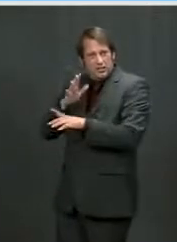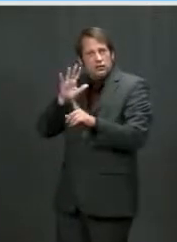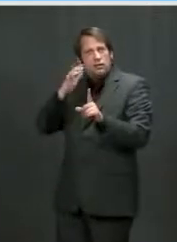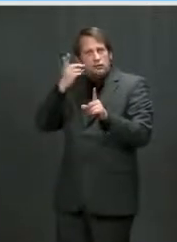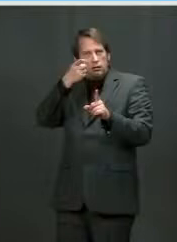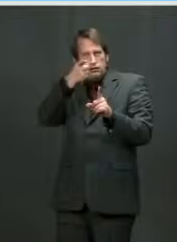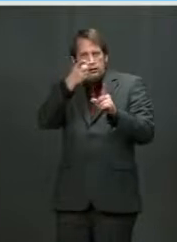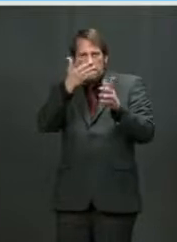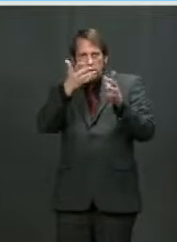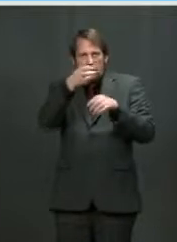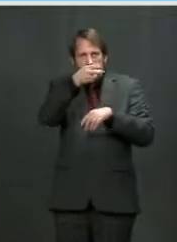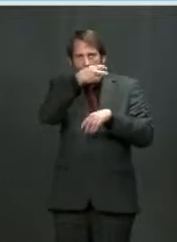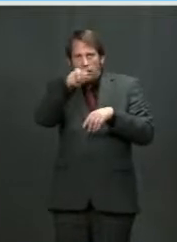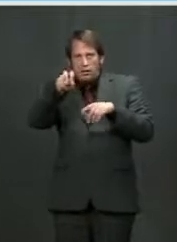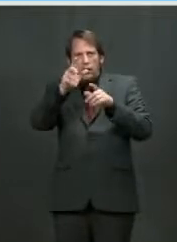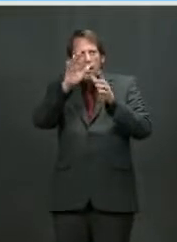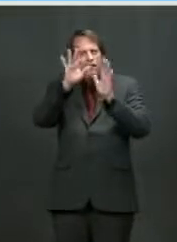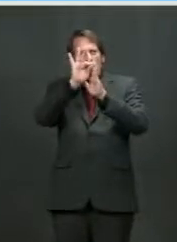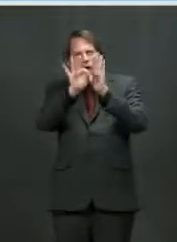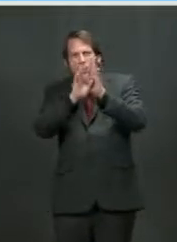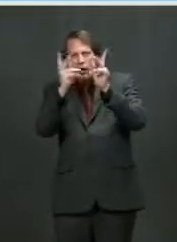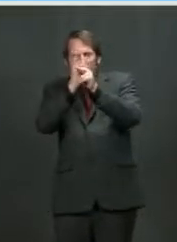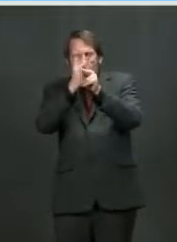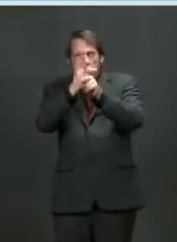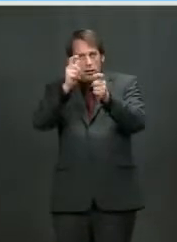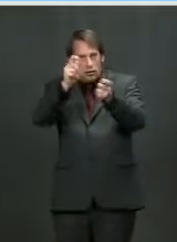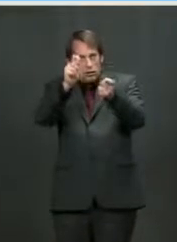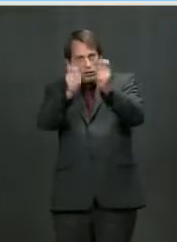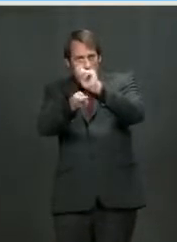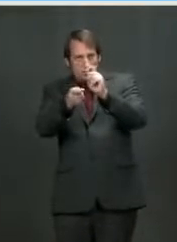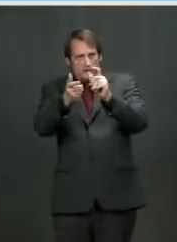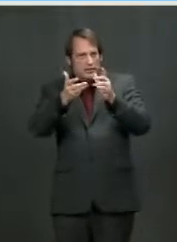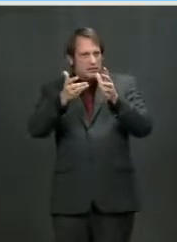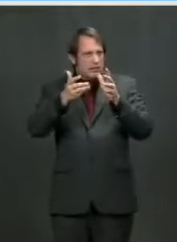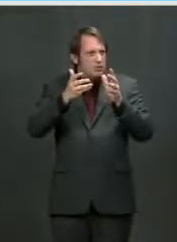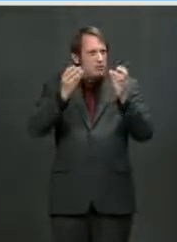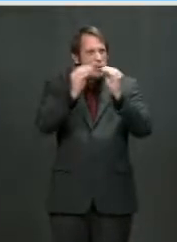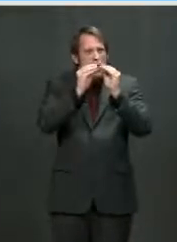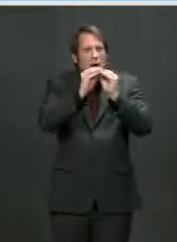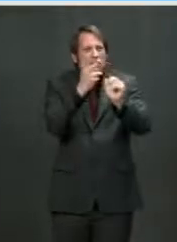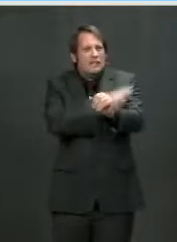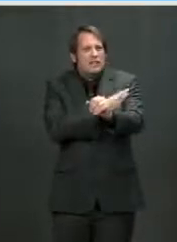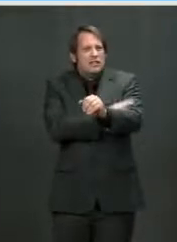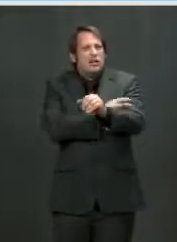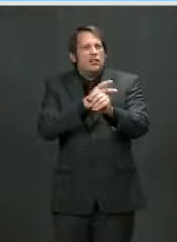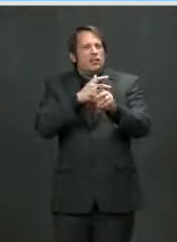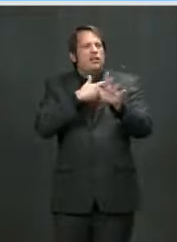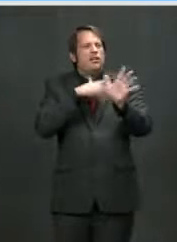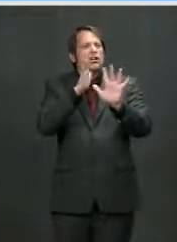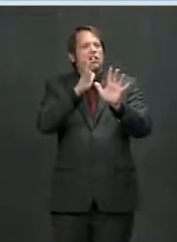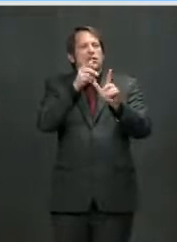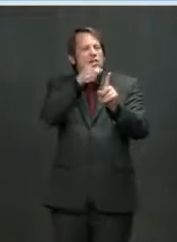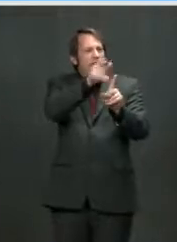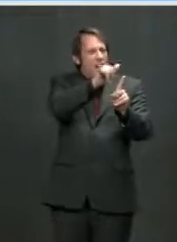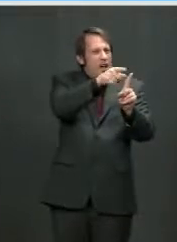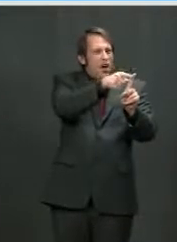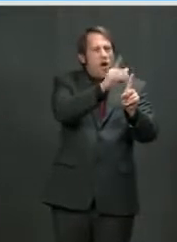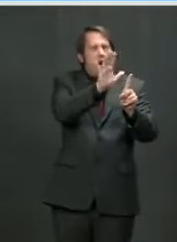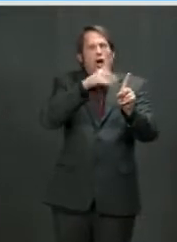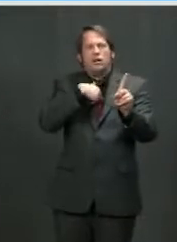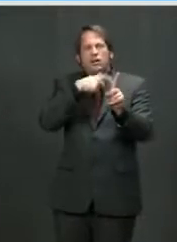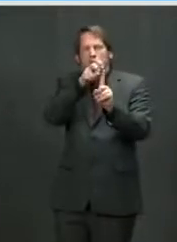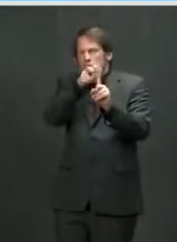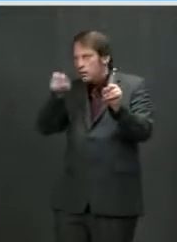the J&J vaccines, just really any change in approach to respond to the urgency of the situation there? Yeah, thanks for the